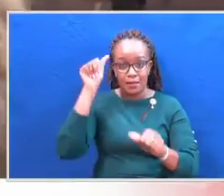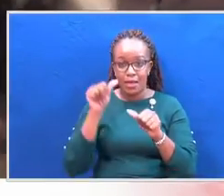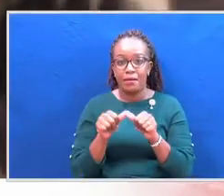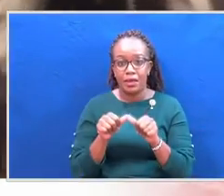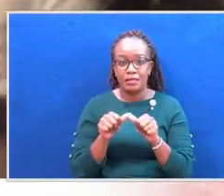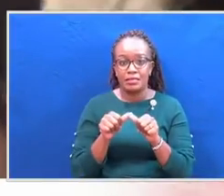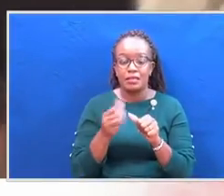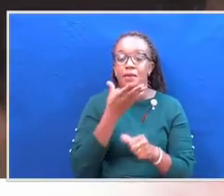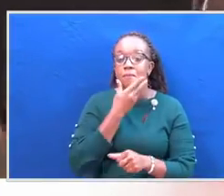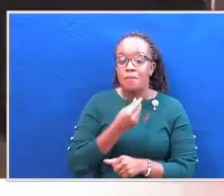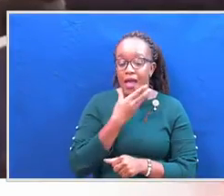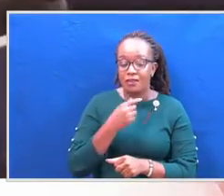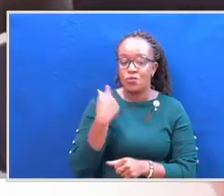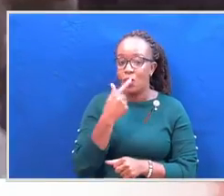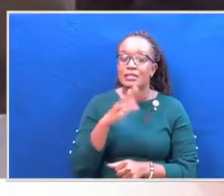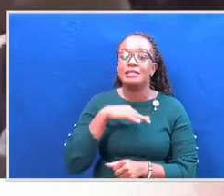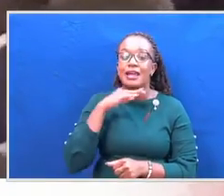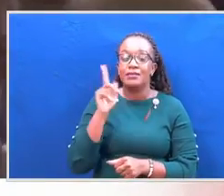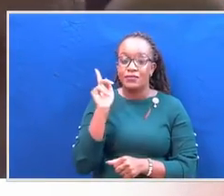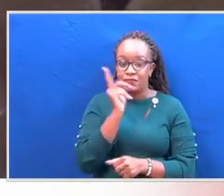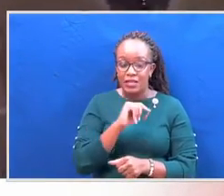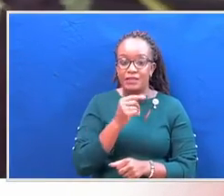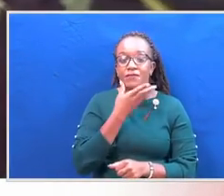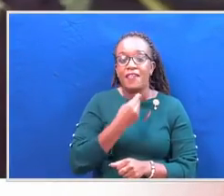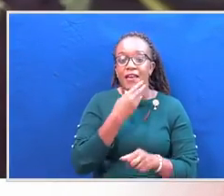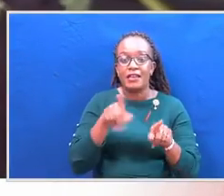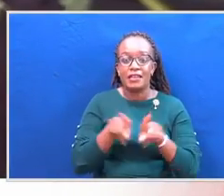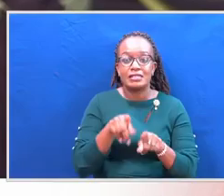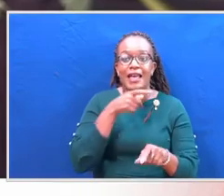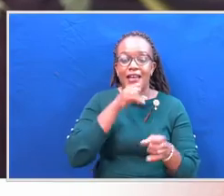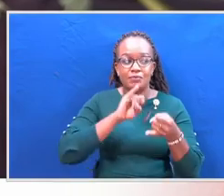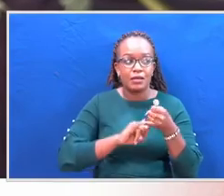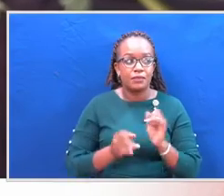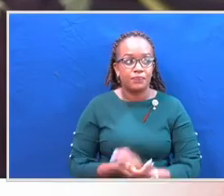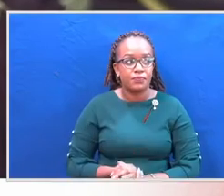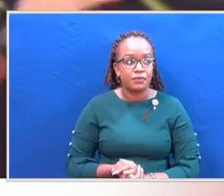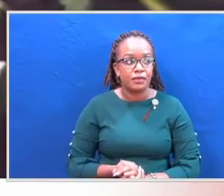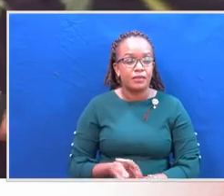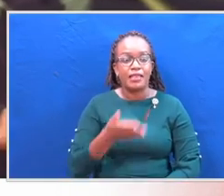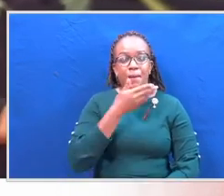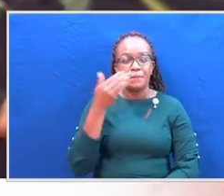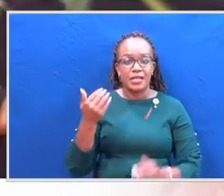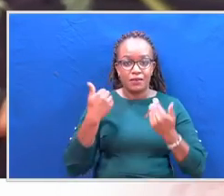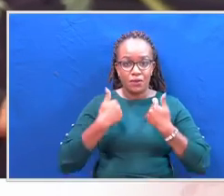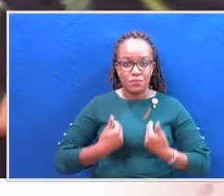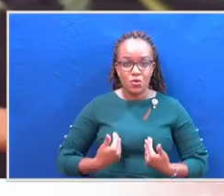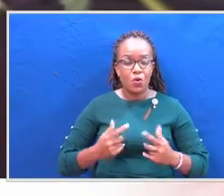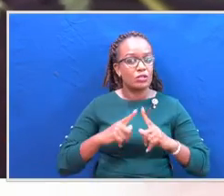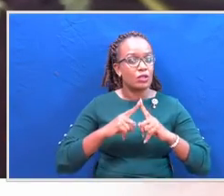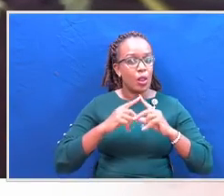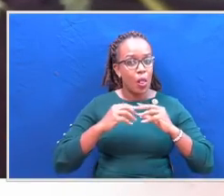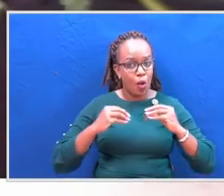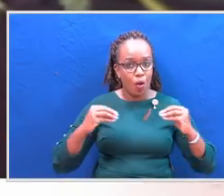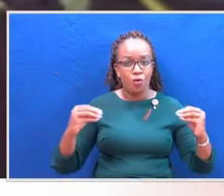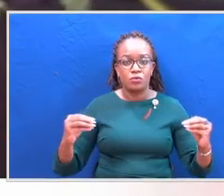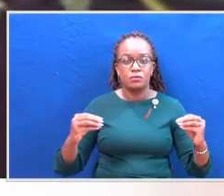nostalgia the fallen father and husband. The better for me was much longer